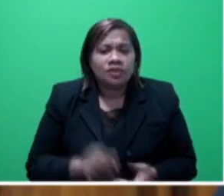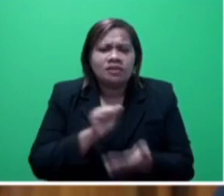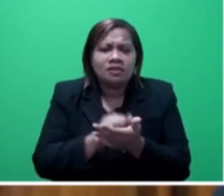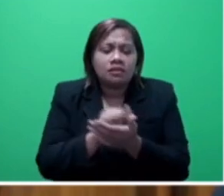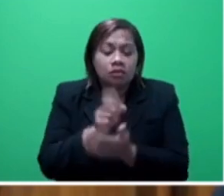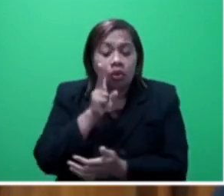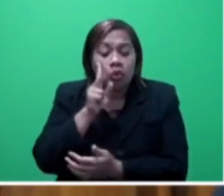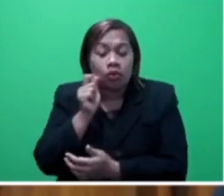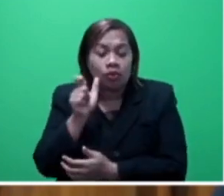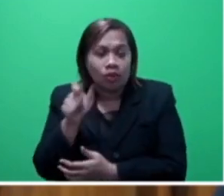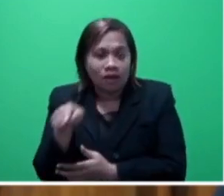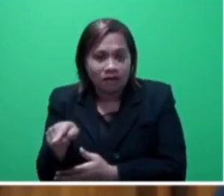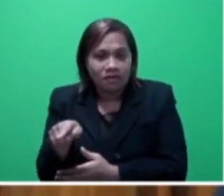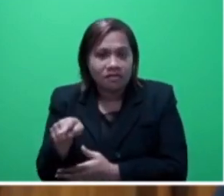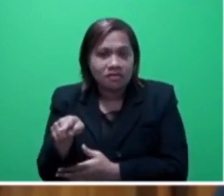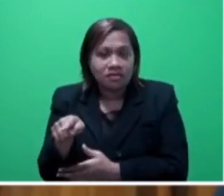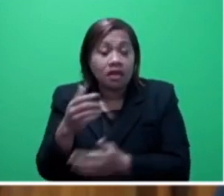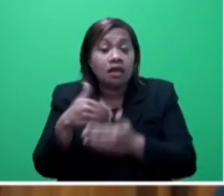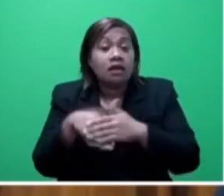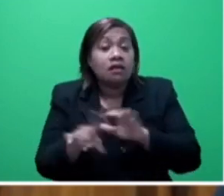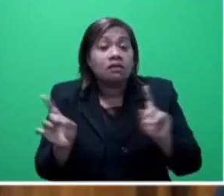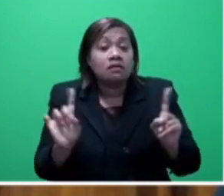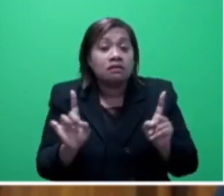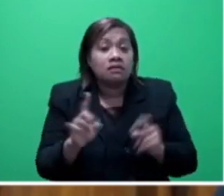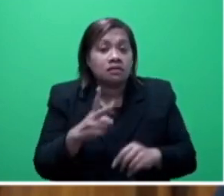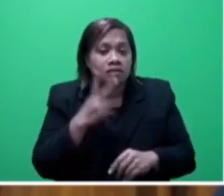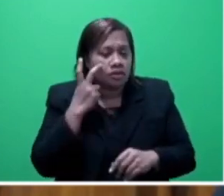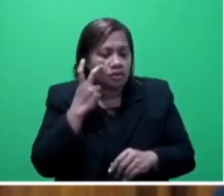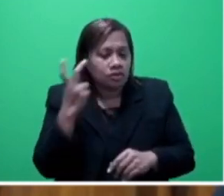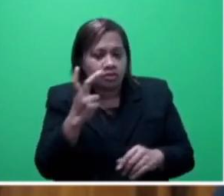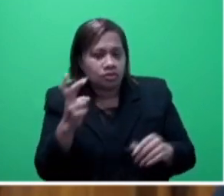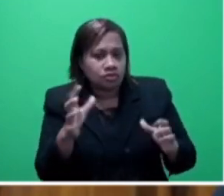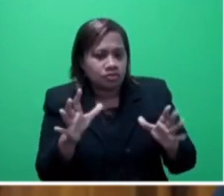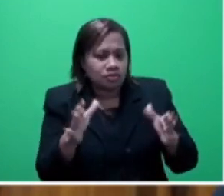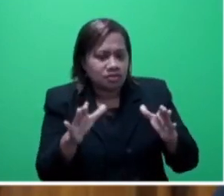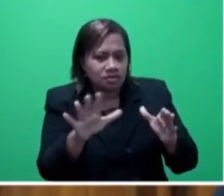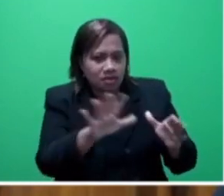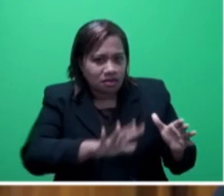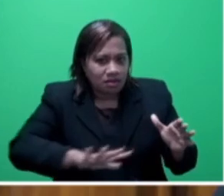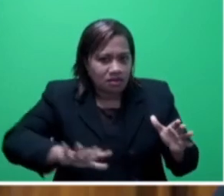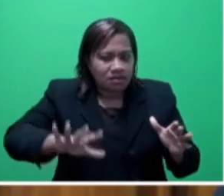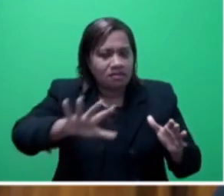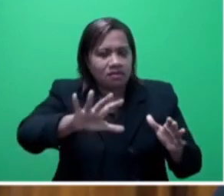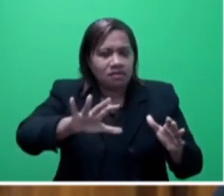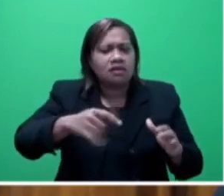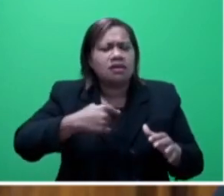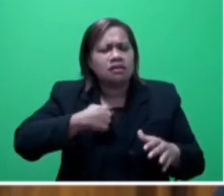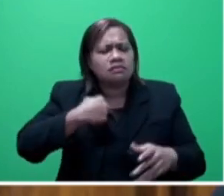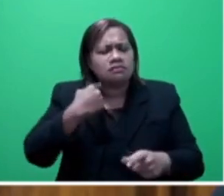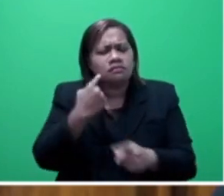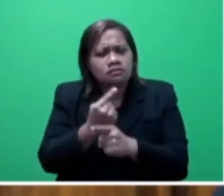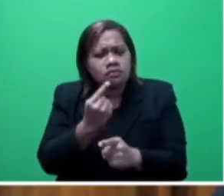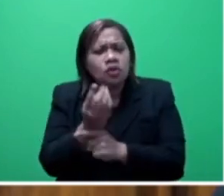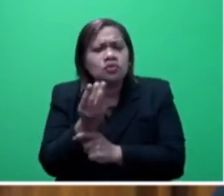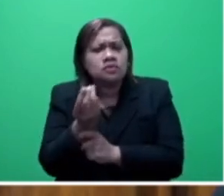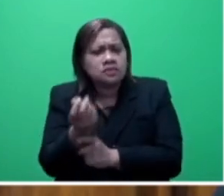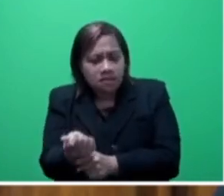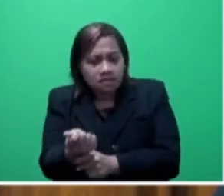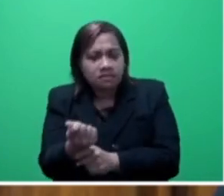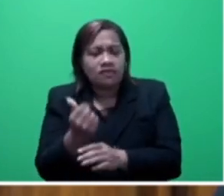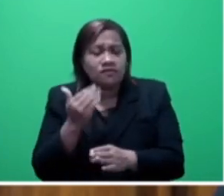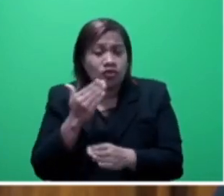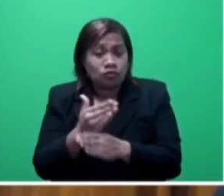the tourism areas. And I was talking to some of the